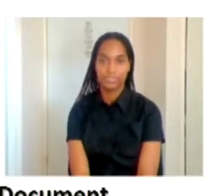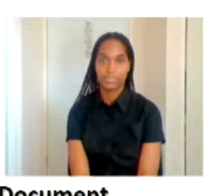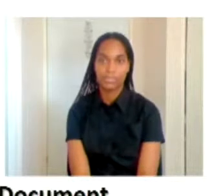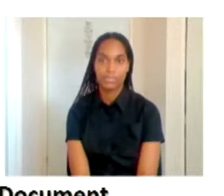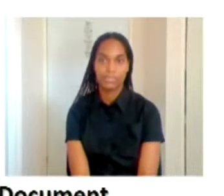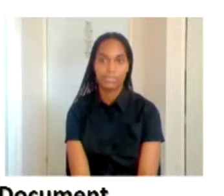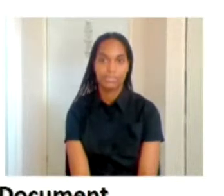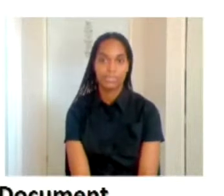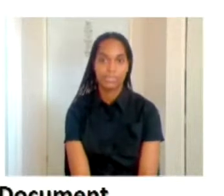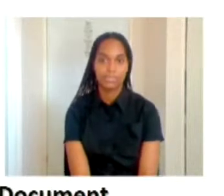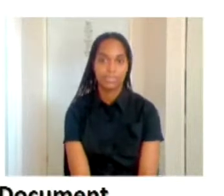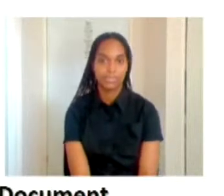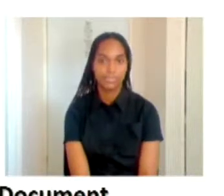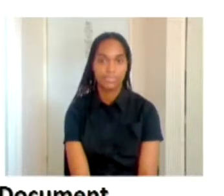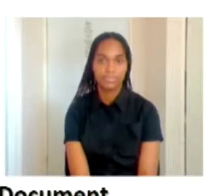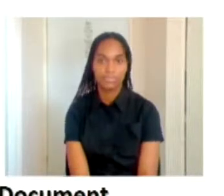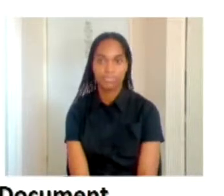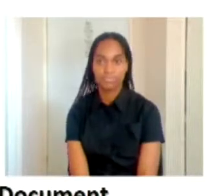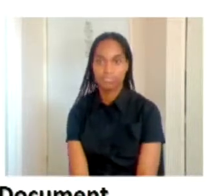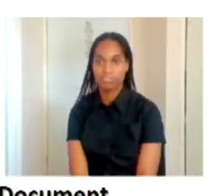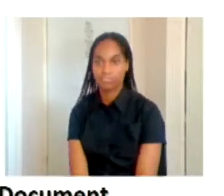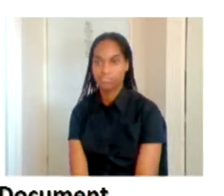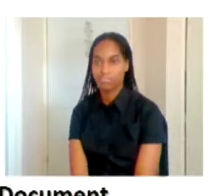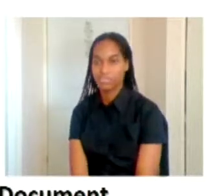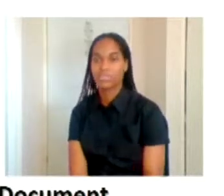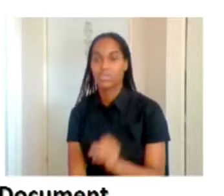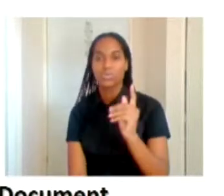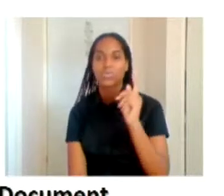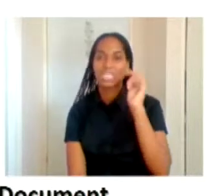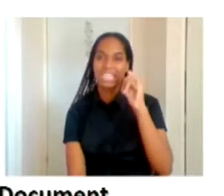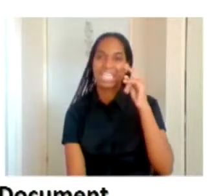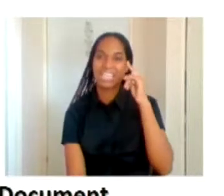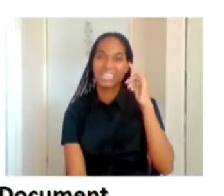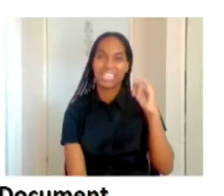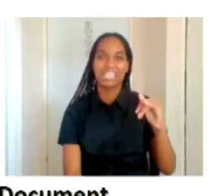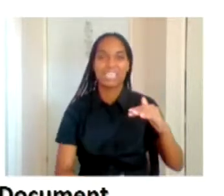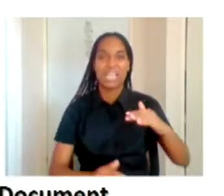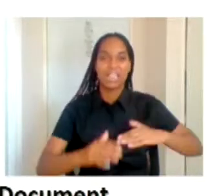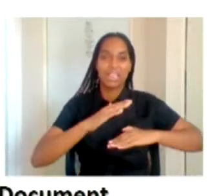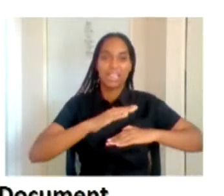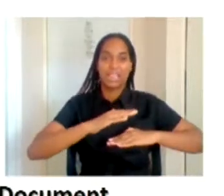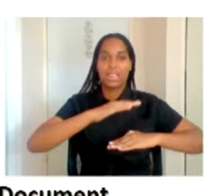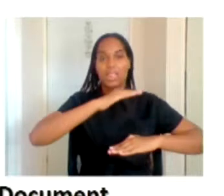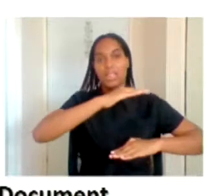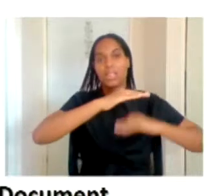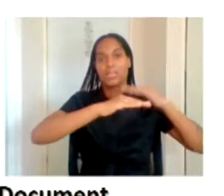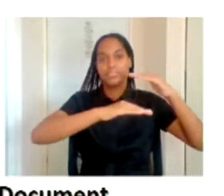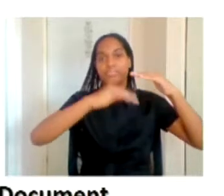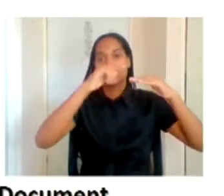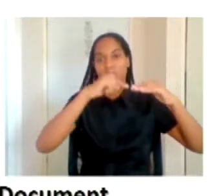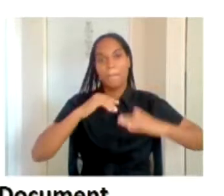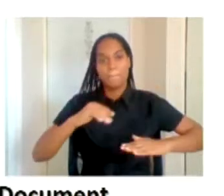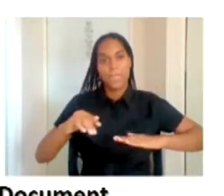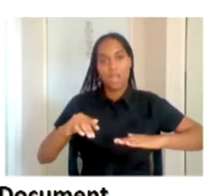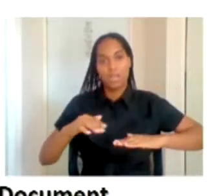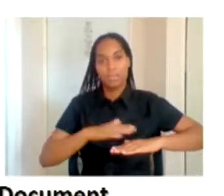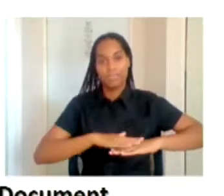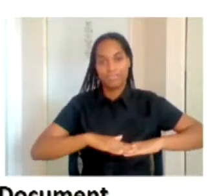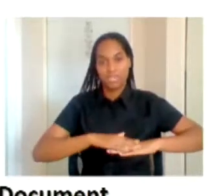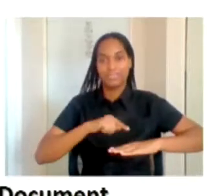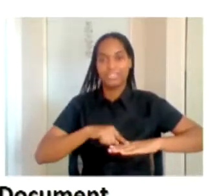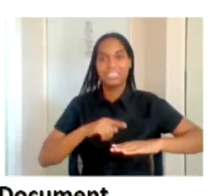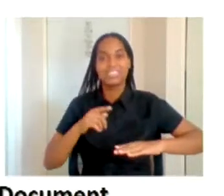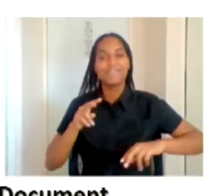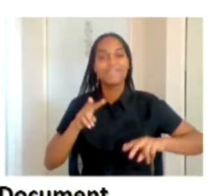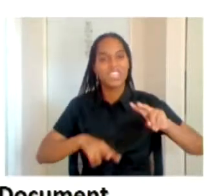Okay, so this is kind of the way you could think of this in layers. So the bottom layer is the video, and